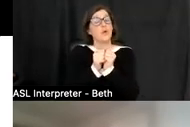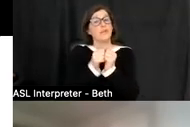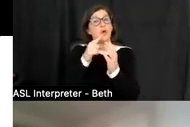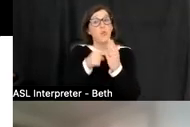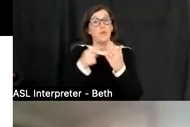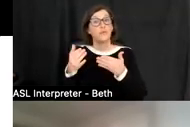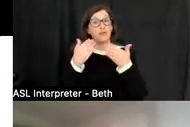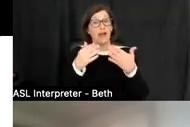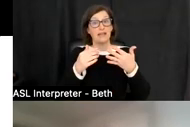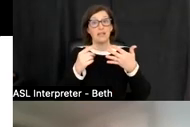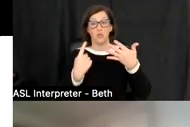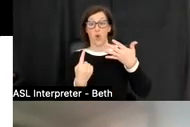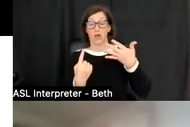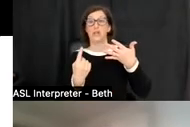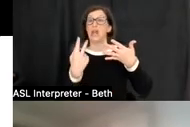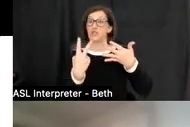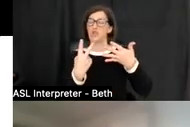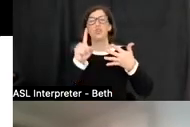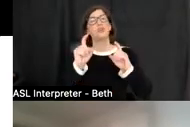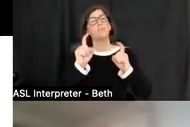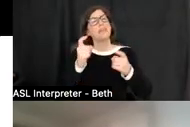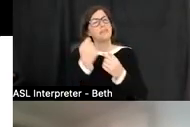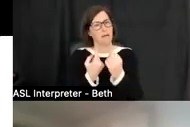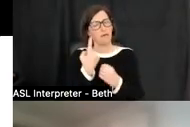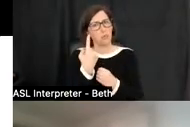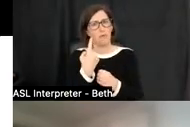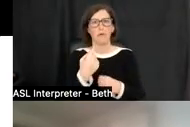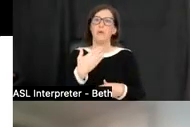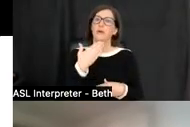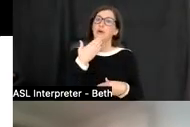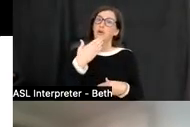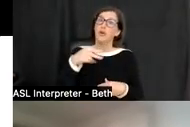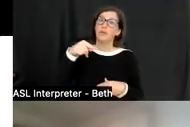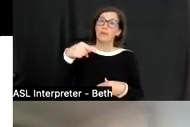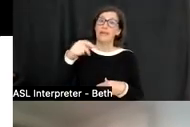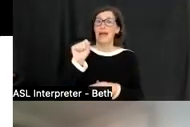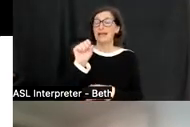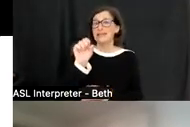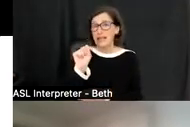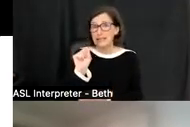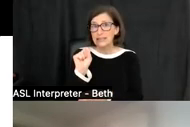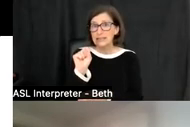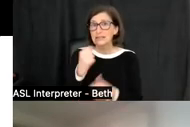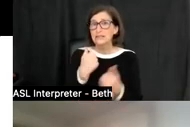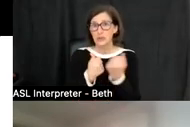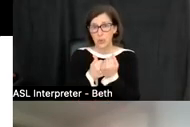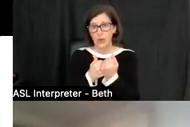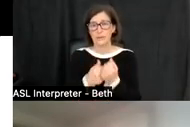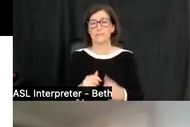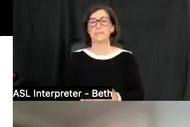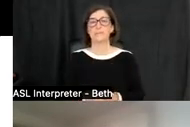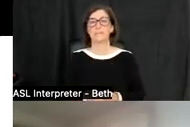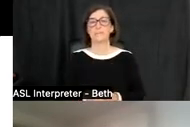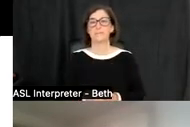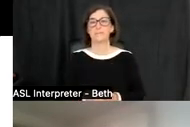1 and 2, which should be provided to everybody, good PSS support.